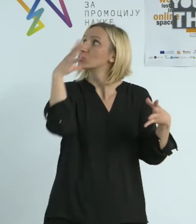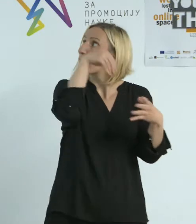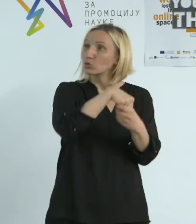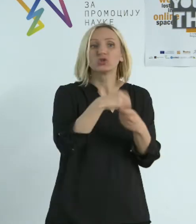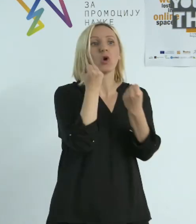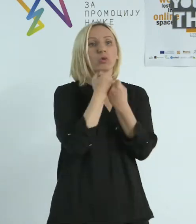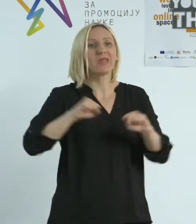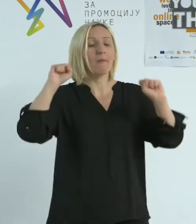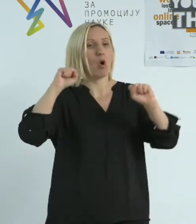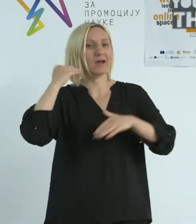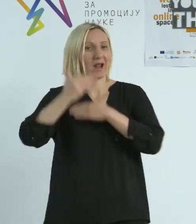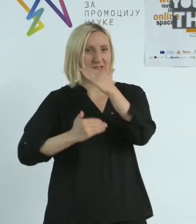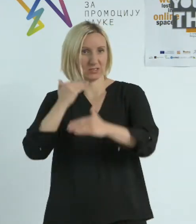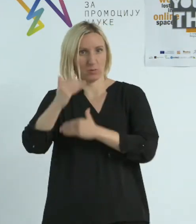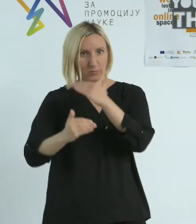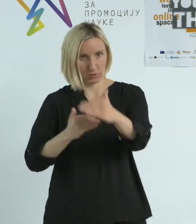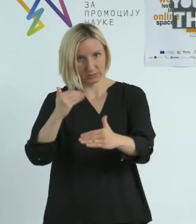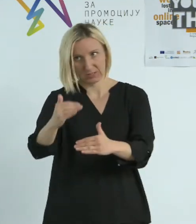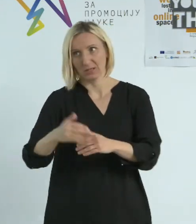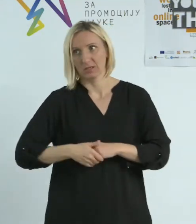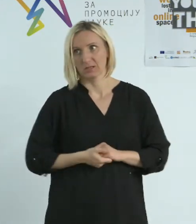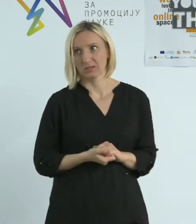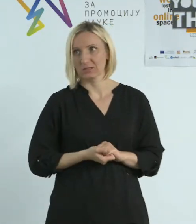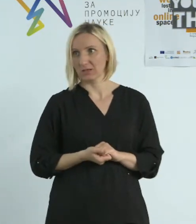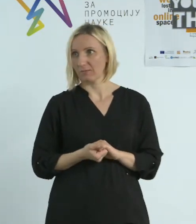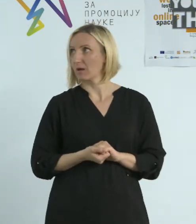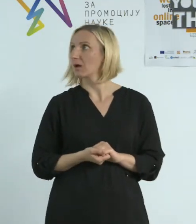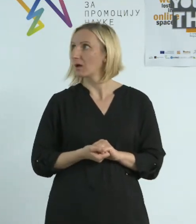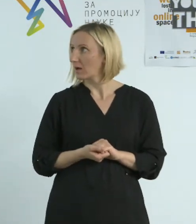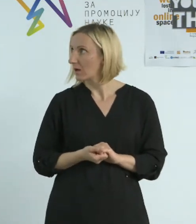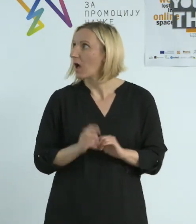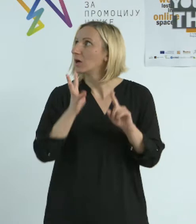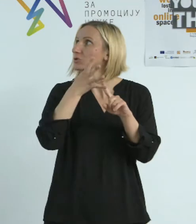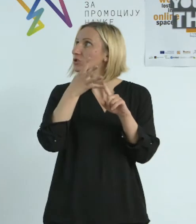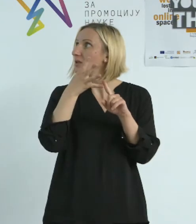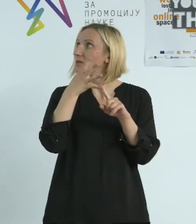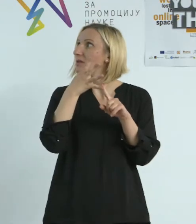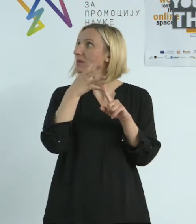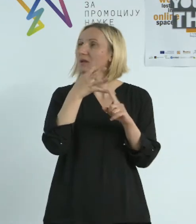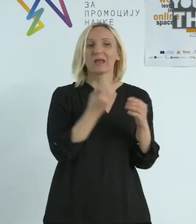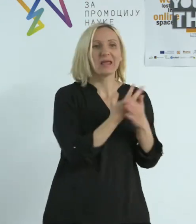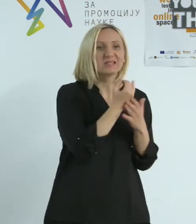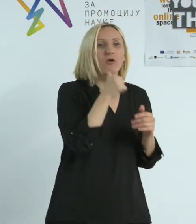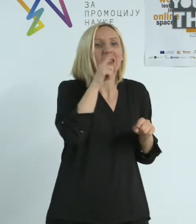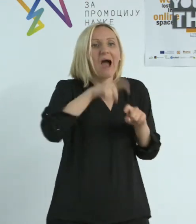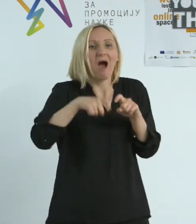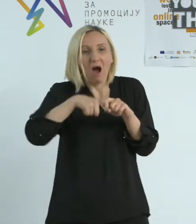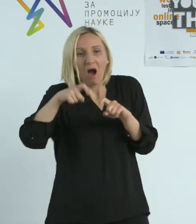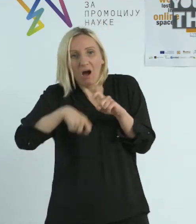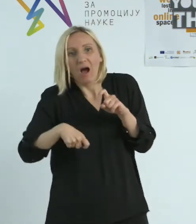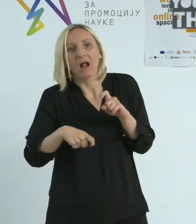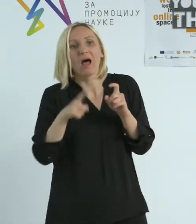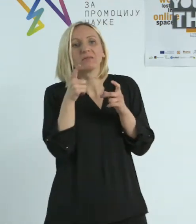in democratic and political processes. Module 4 was related to the resources and the tools